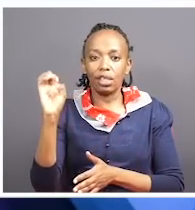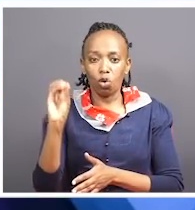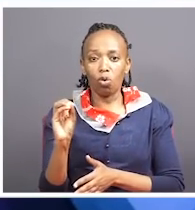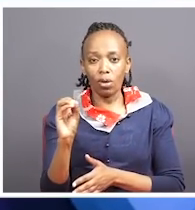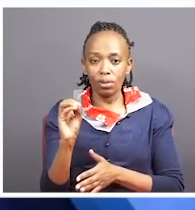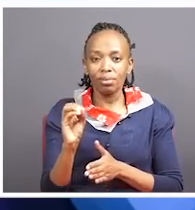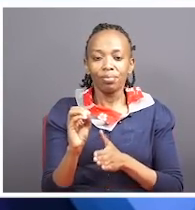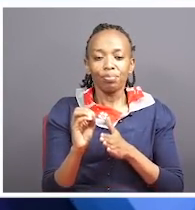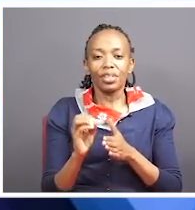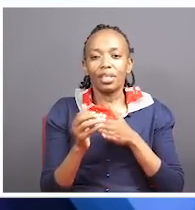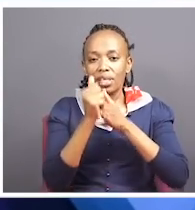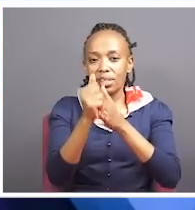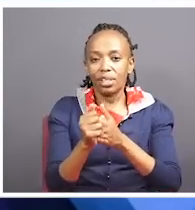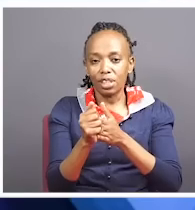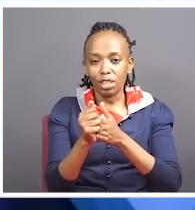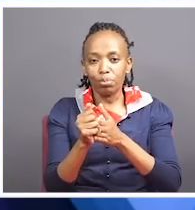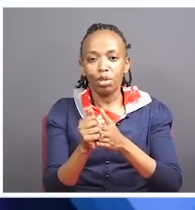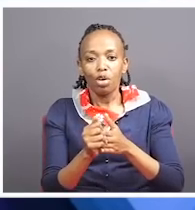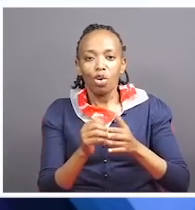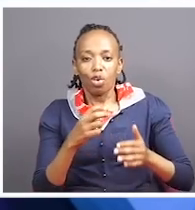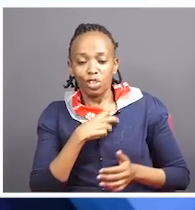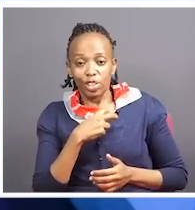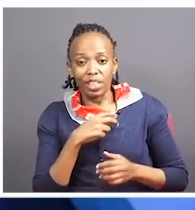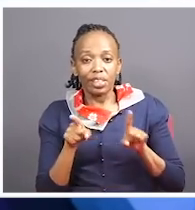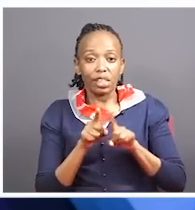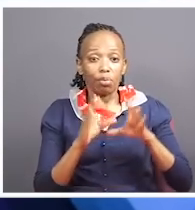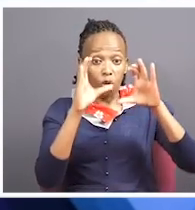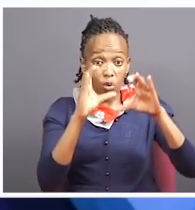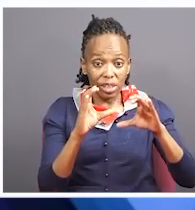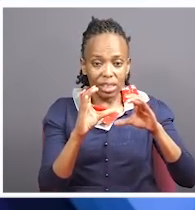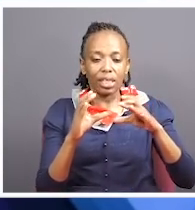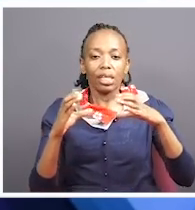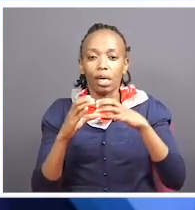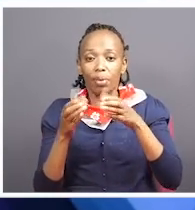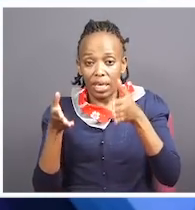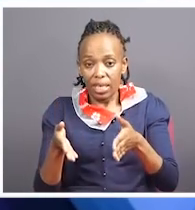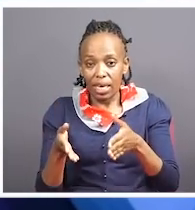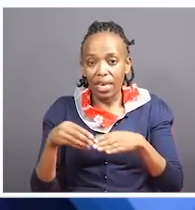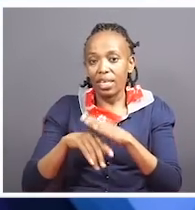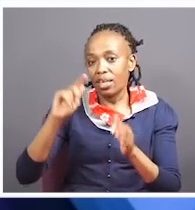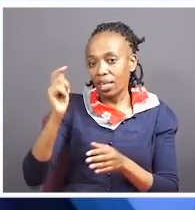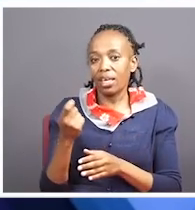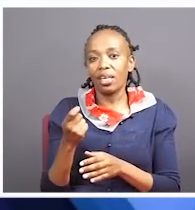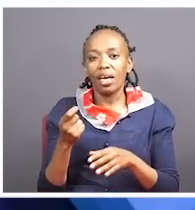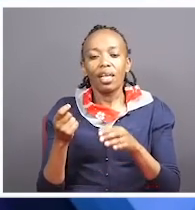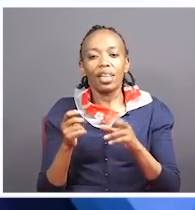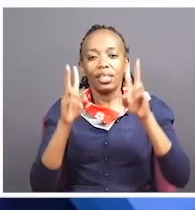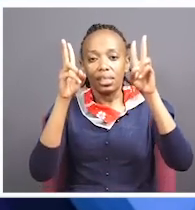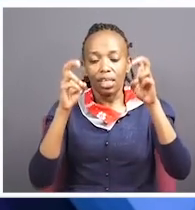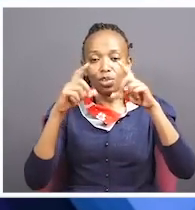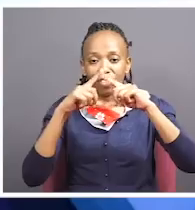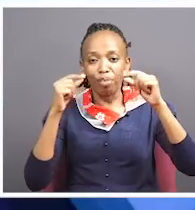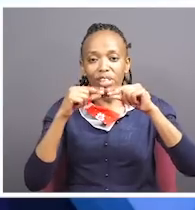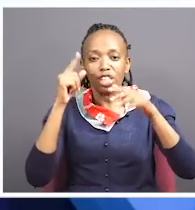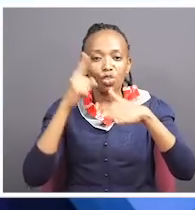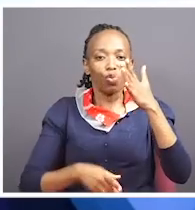CEO of The Catalyst, a leadership consultancy and coaching company right here in Kenya. The title